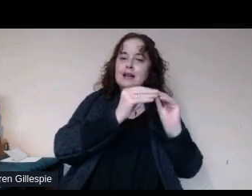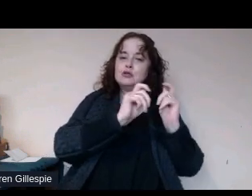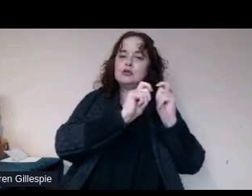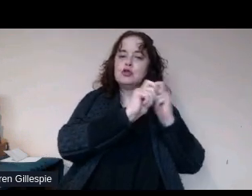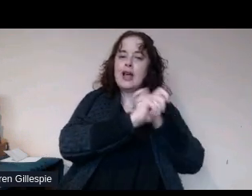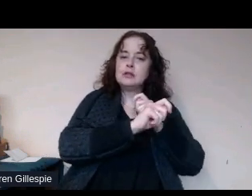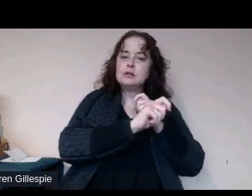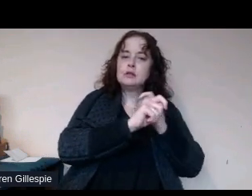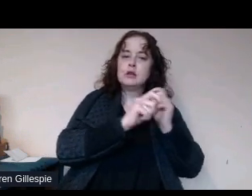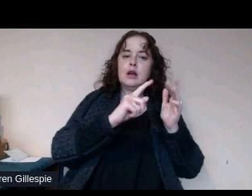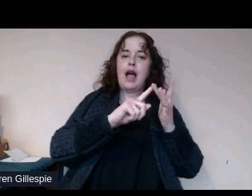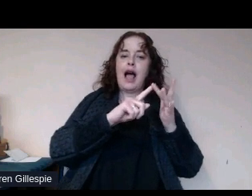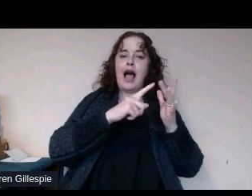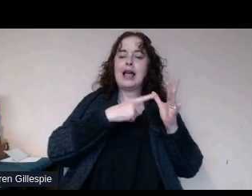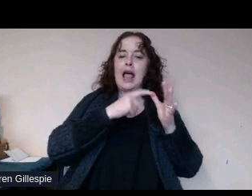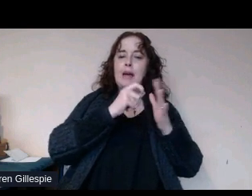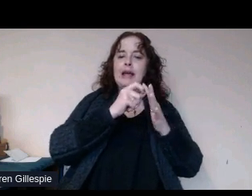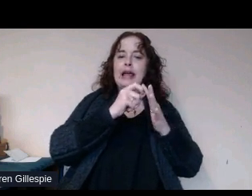is a democratic